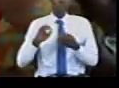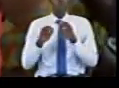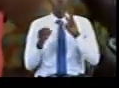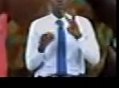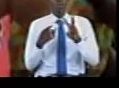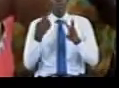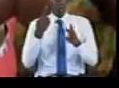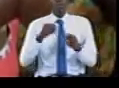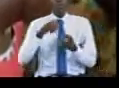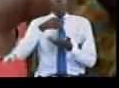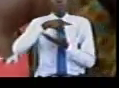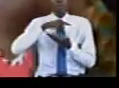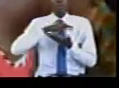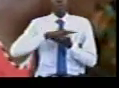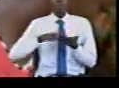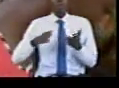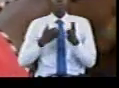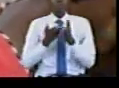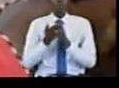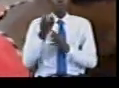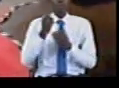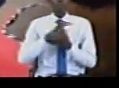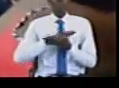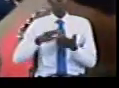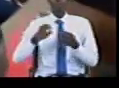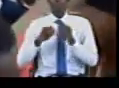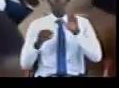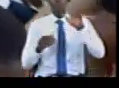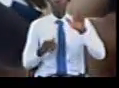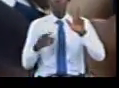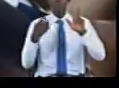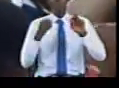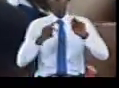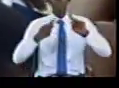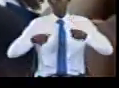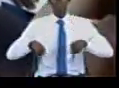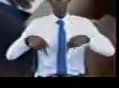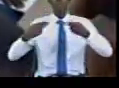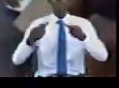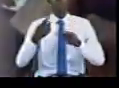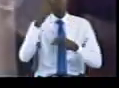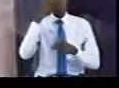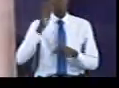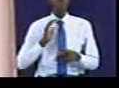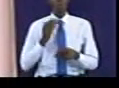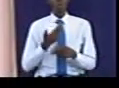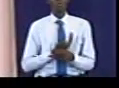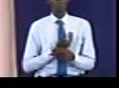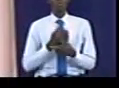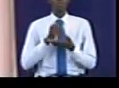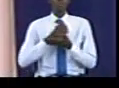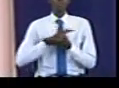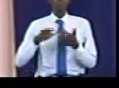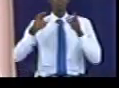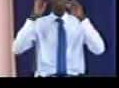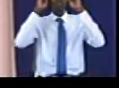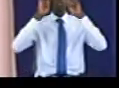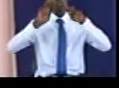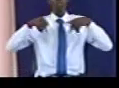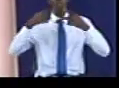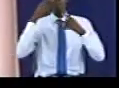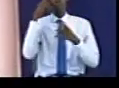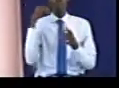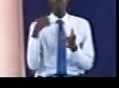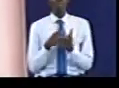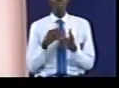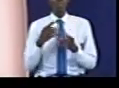purity through sanctification. Number three, the provision for our sanctification. He provided for it, the provision